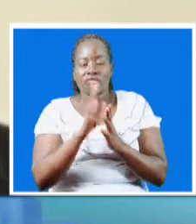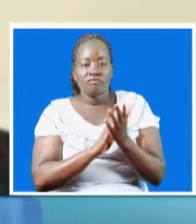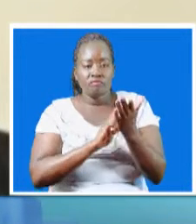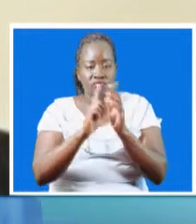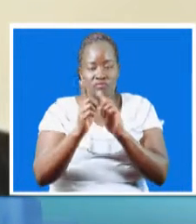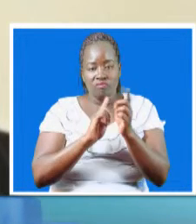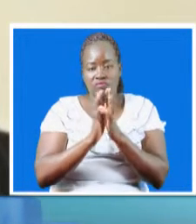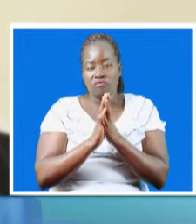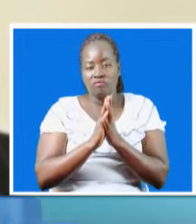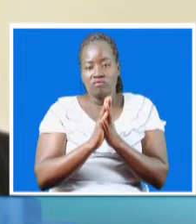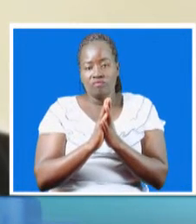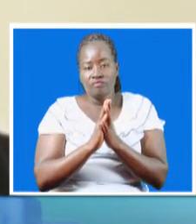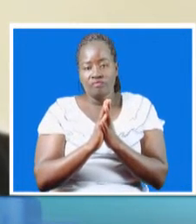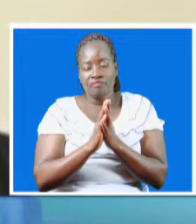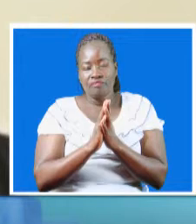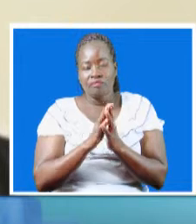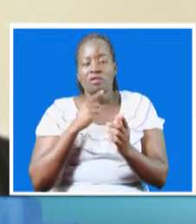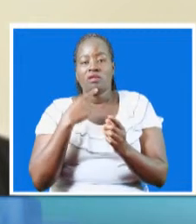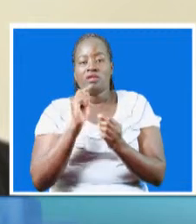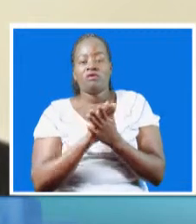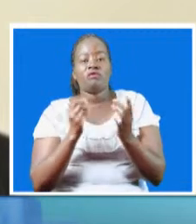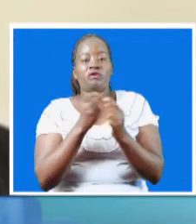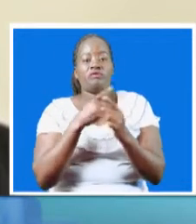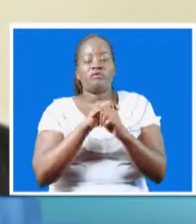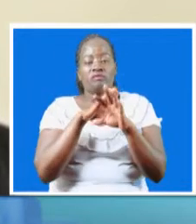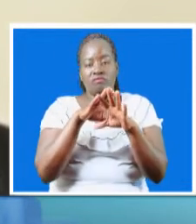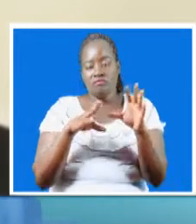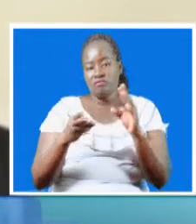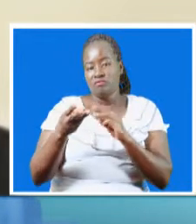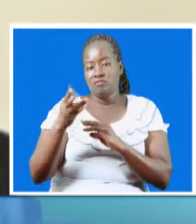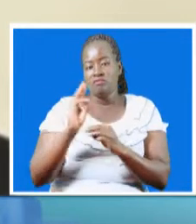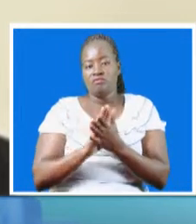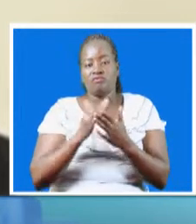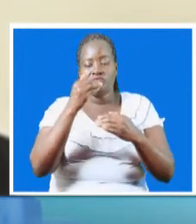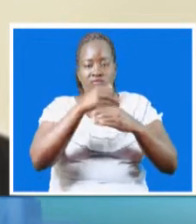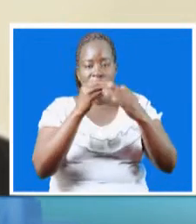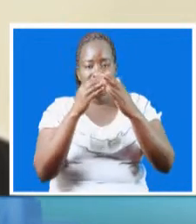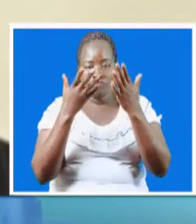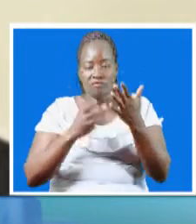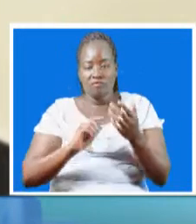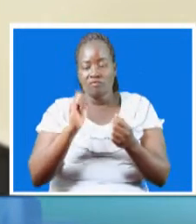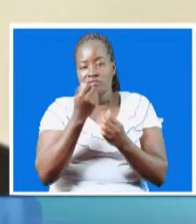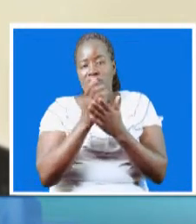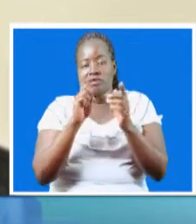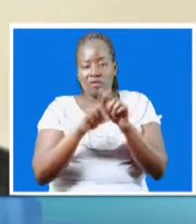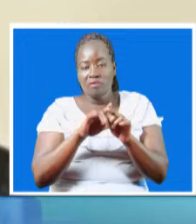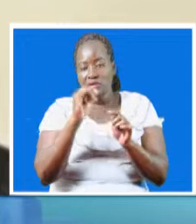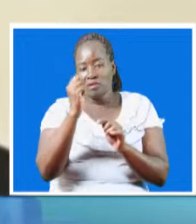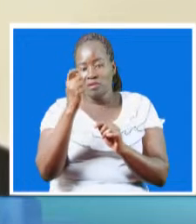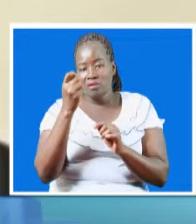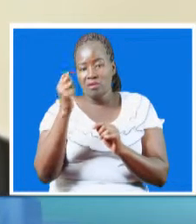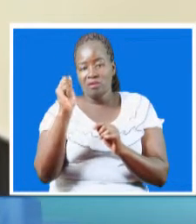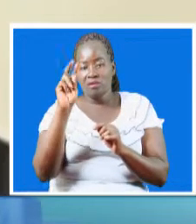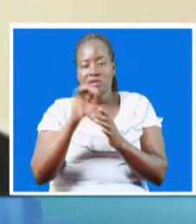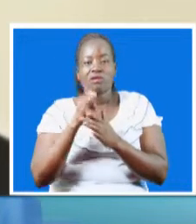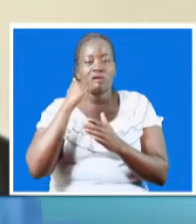a Mohoro, Chelungui ni atari ilie. Urea demu gorani ikoreto igi ya kuwa fuoko furine. Iliani hamwe na demu